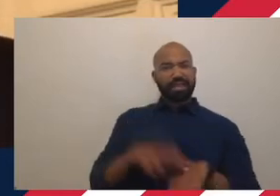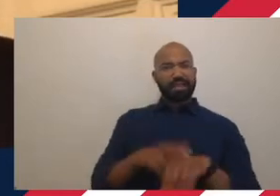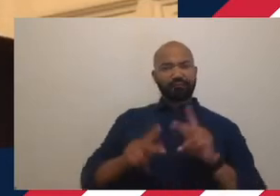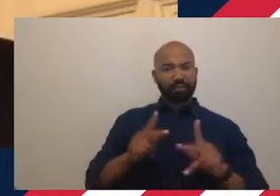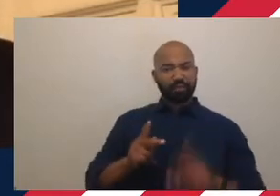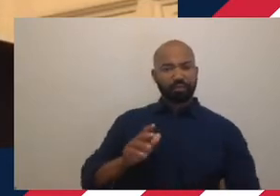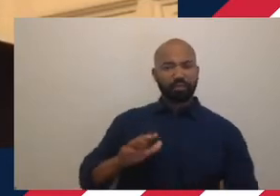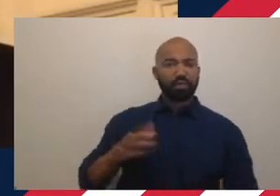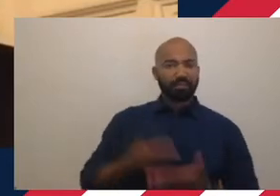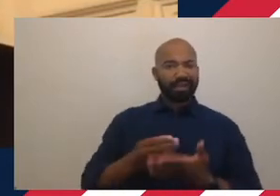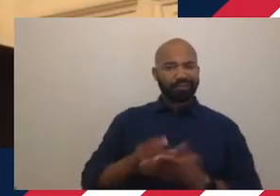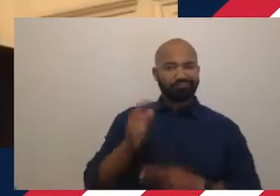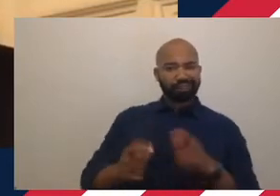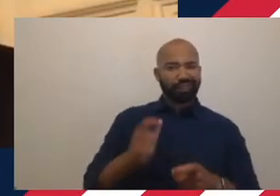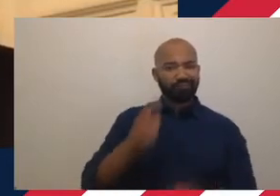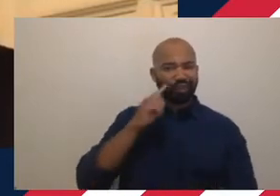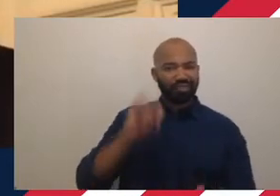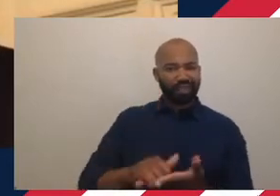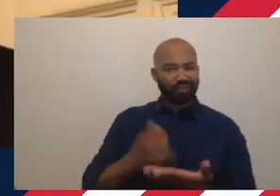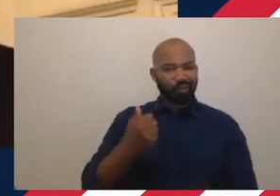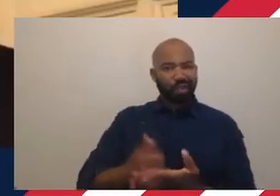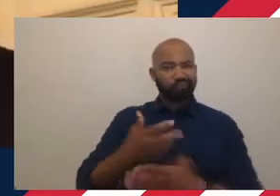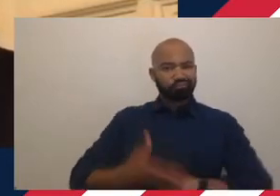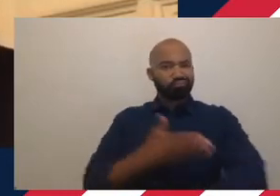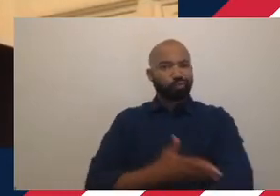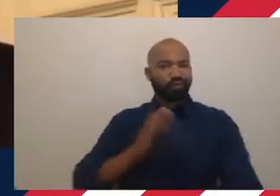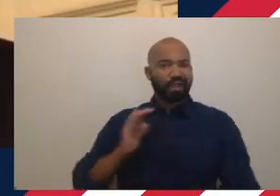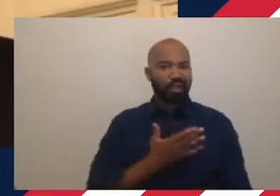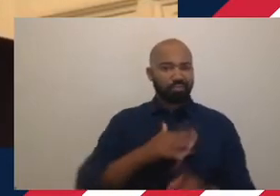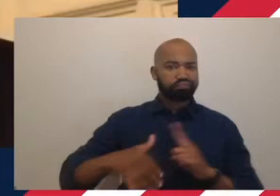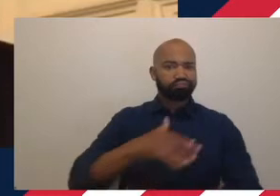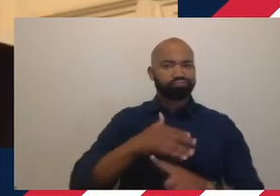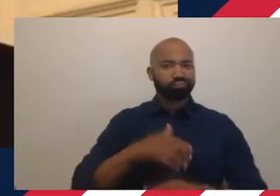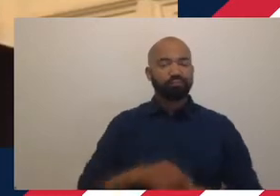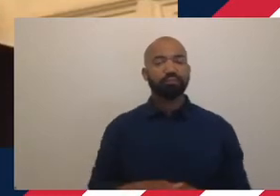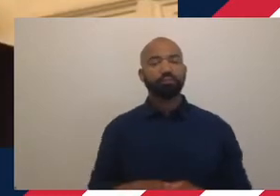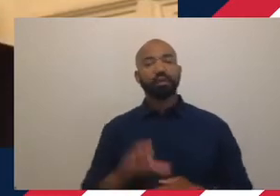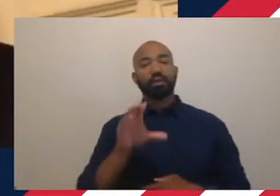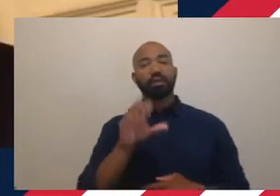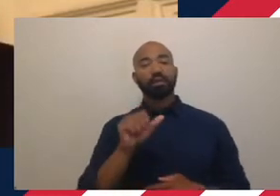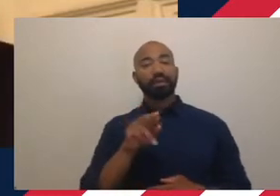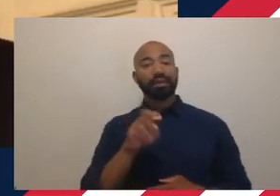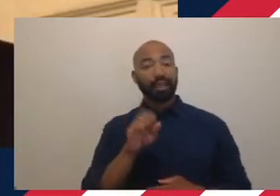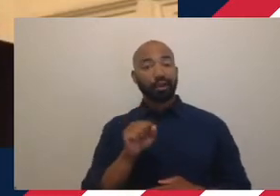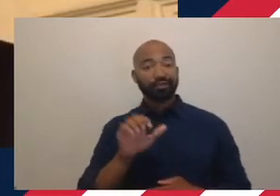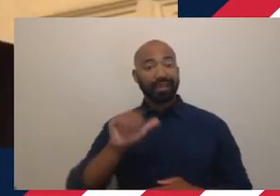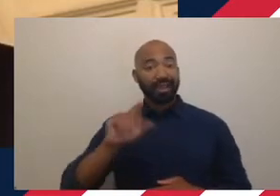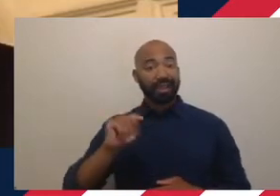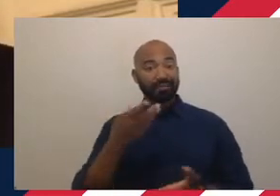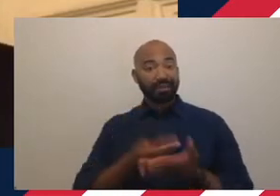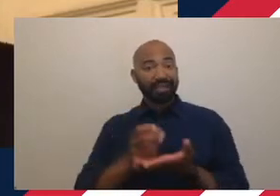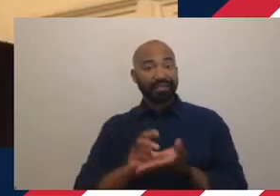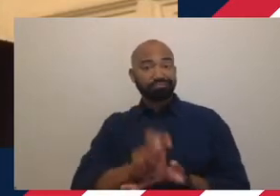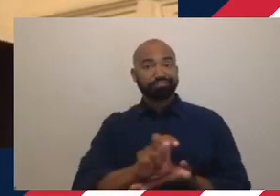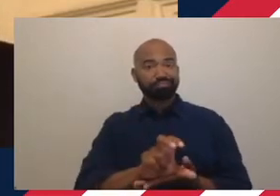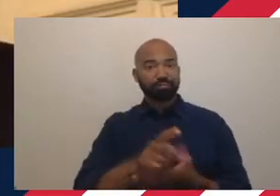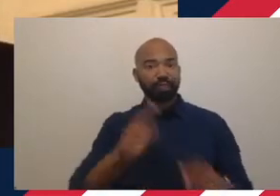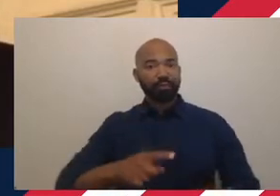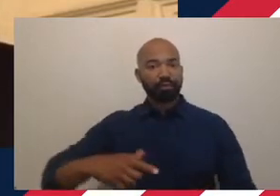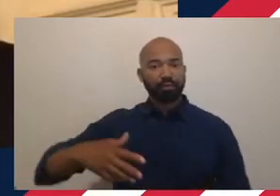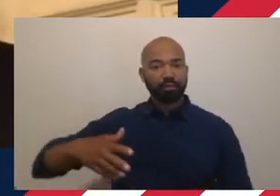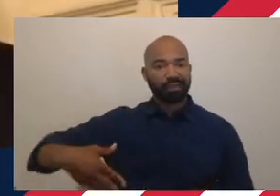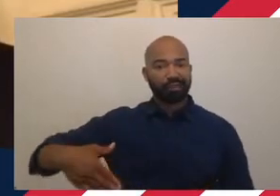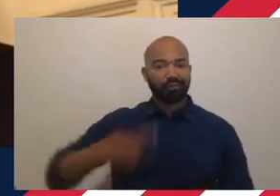of time, but lastly, I just want to say that the CARES Act funding came in late. And while the rest of the